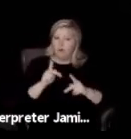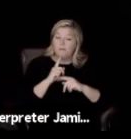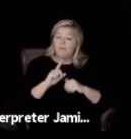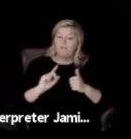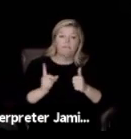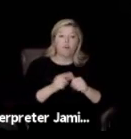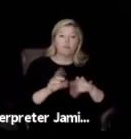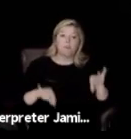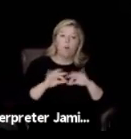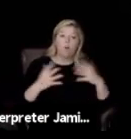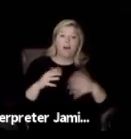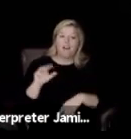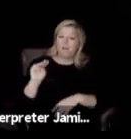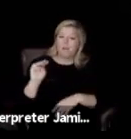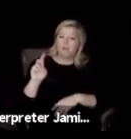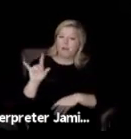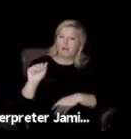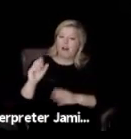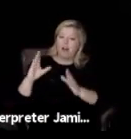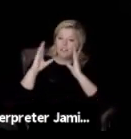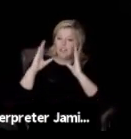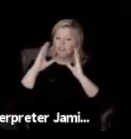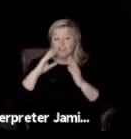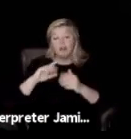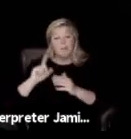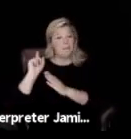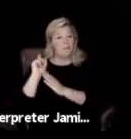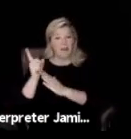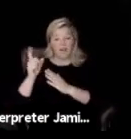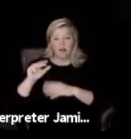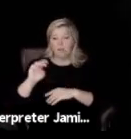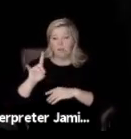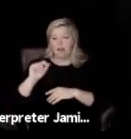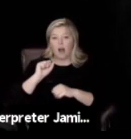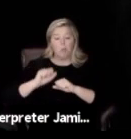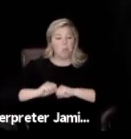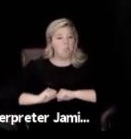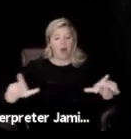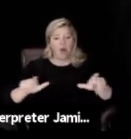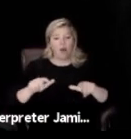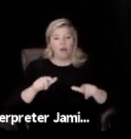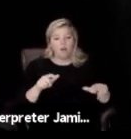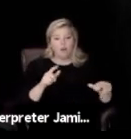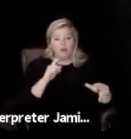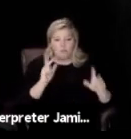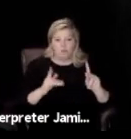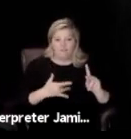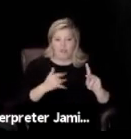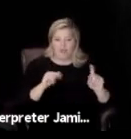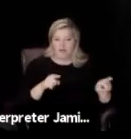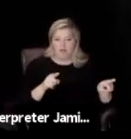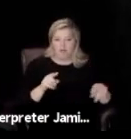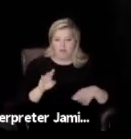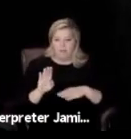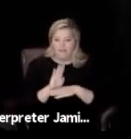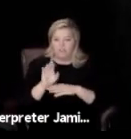media attention. So the moment that the media puts something out there, then there's a feeling that businesses automatically